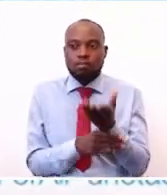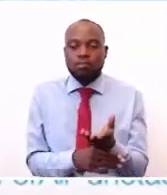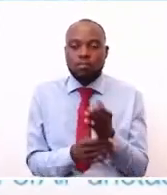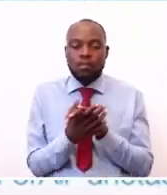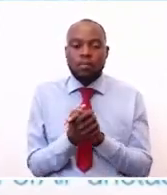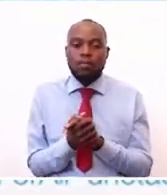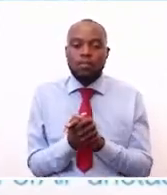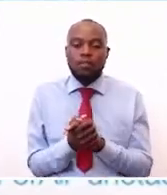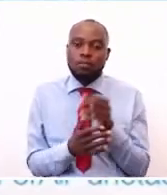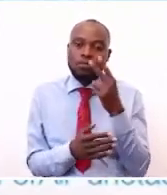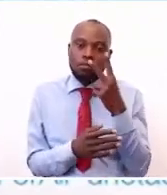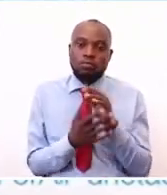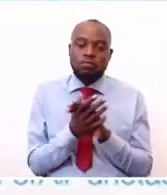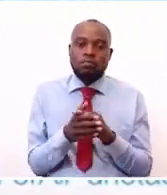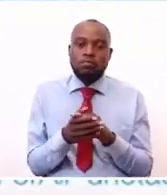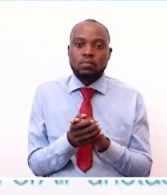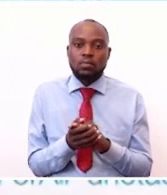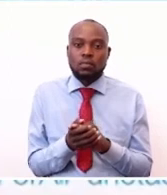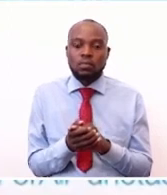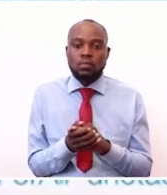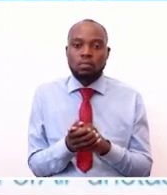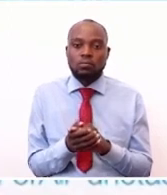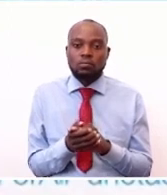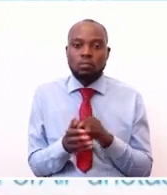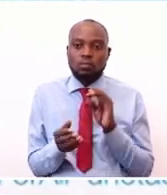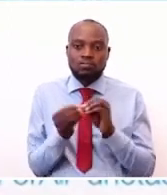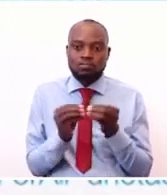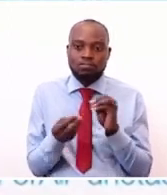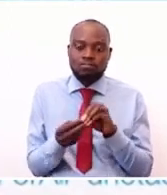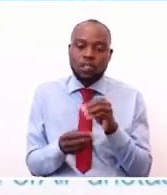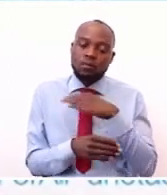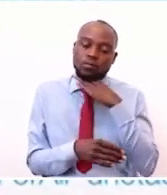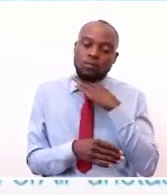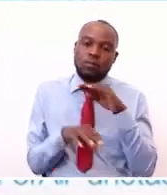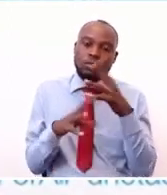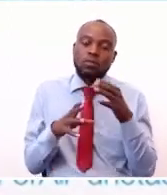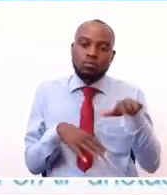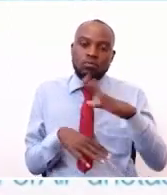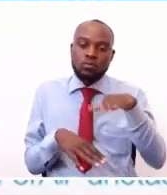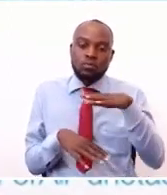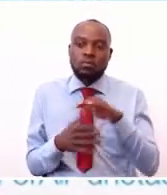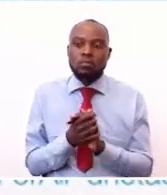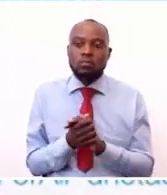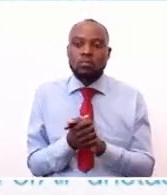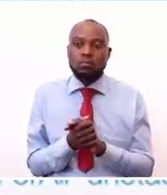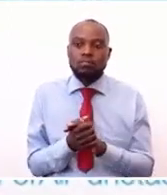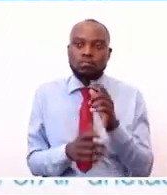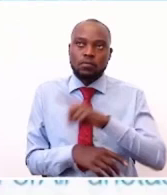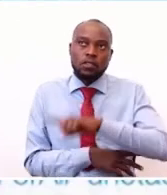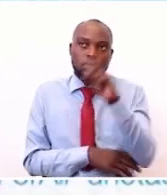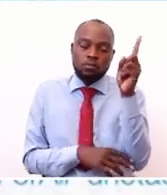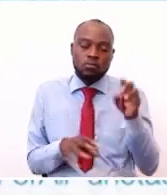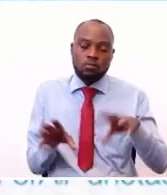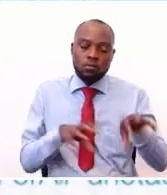the deficit of a systemic mechanism by which debt is dealt with in the international system.